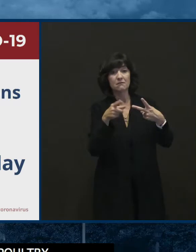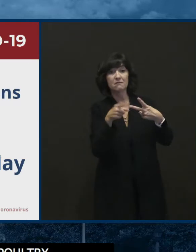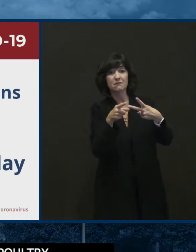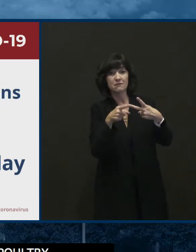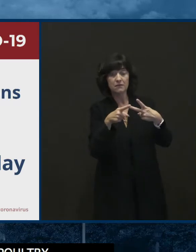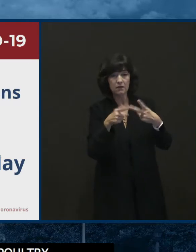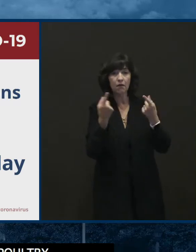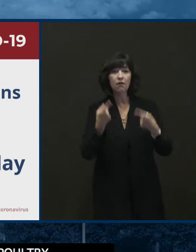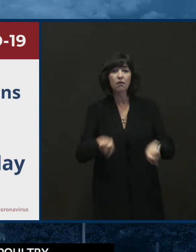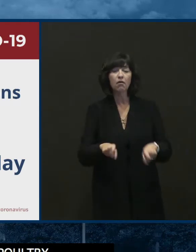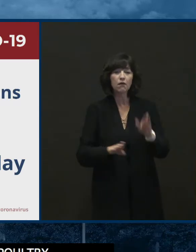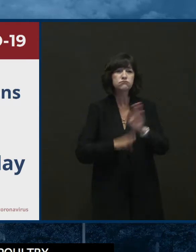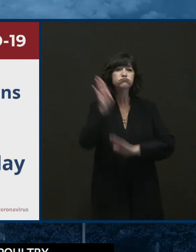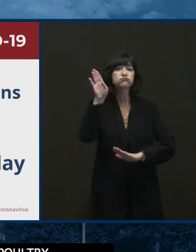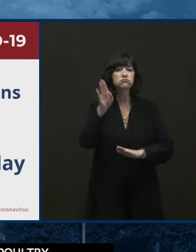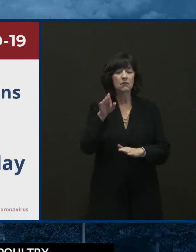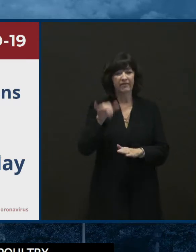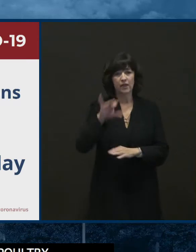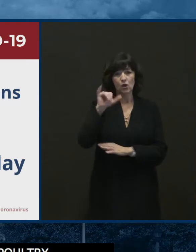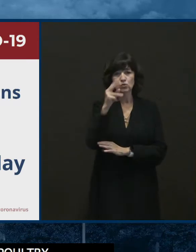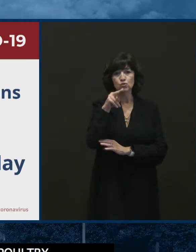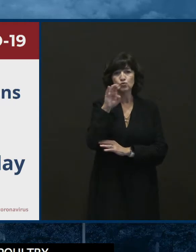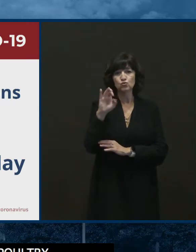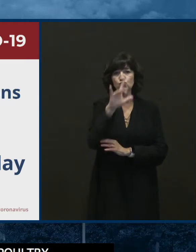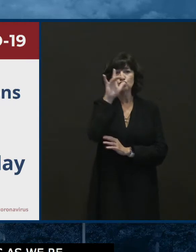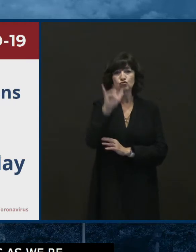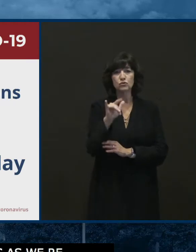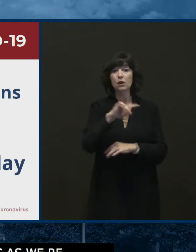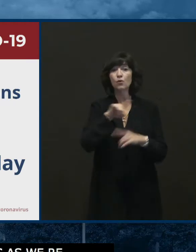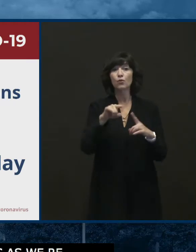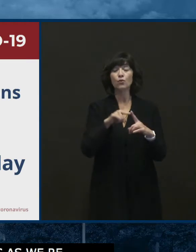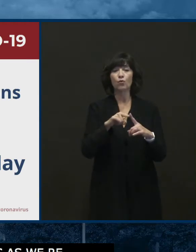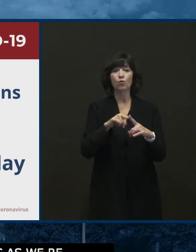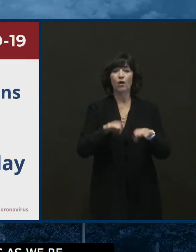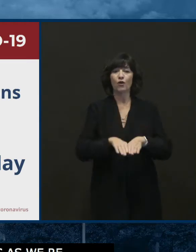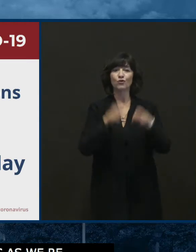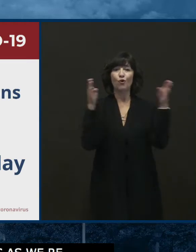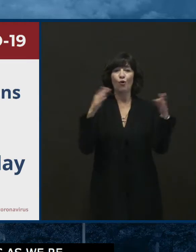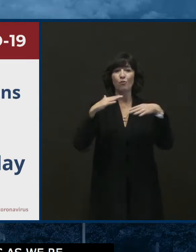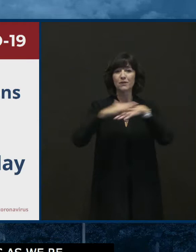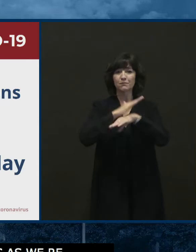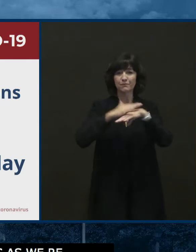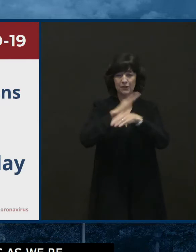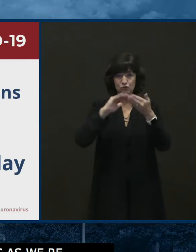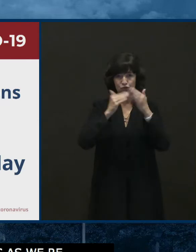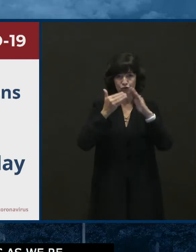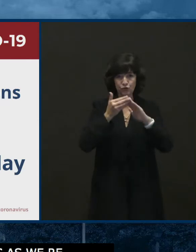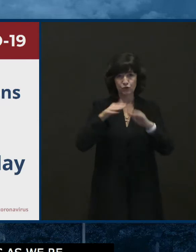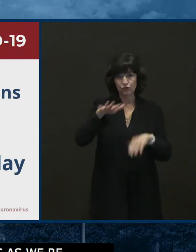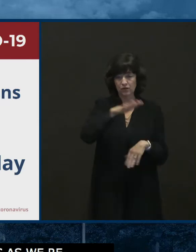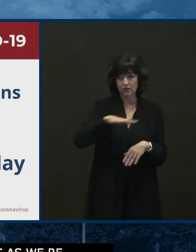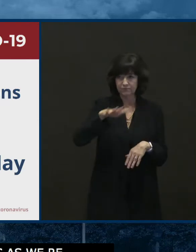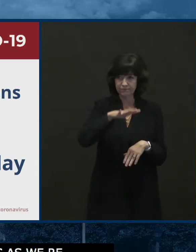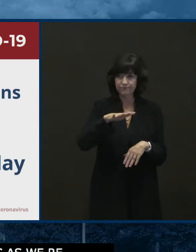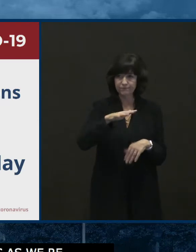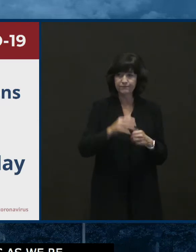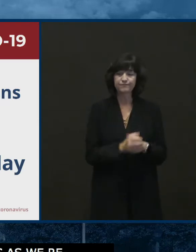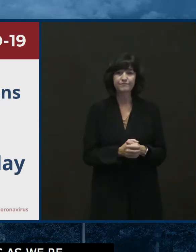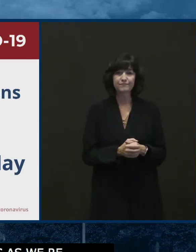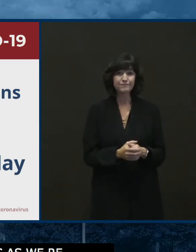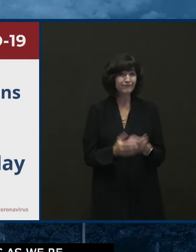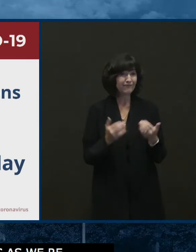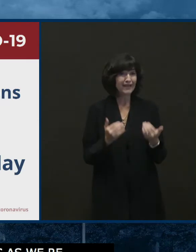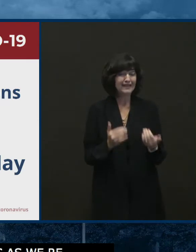reopened in June and July. We're seeing an uptick in the number of new cases per day. You can see that at just